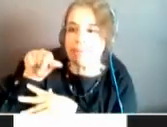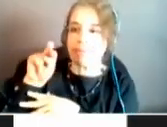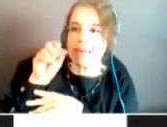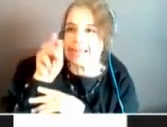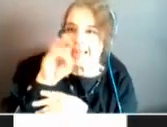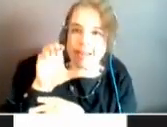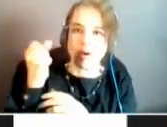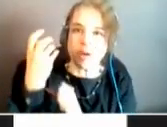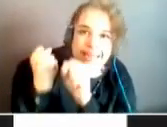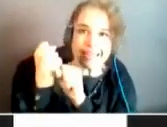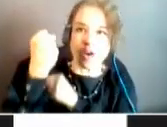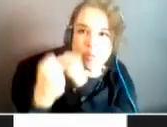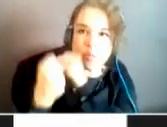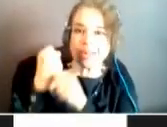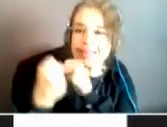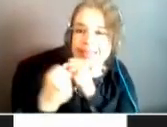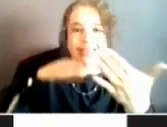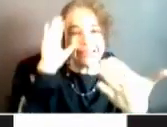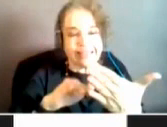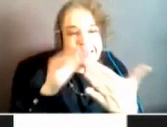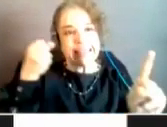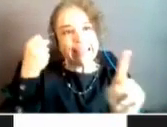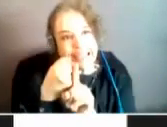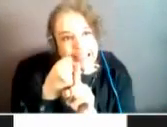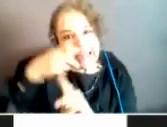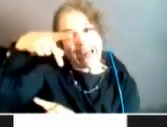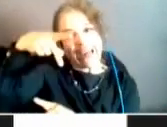for decades, I've been reading that this hidden epidemic of,